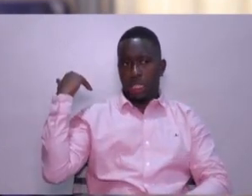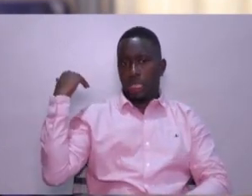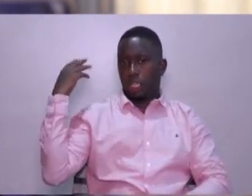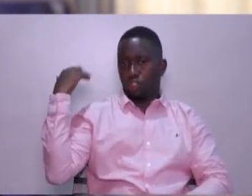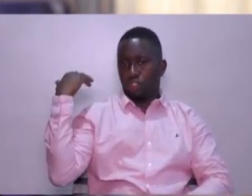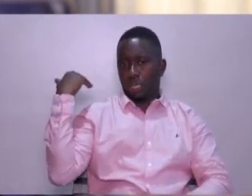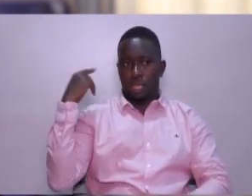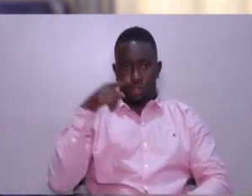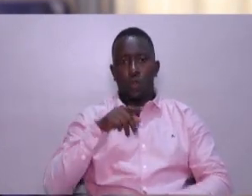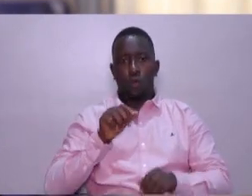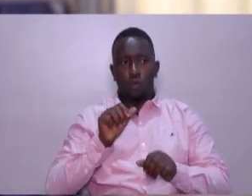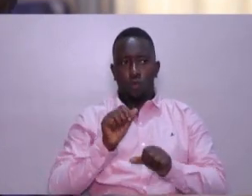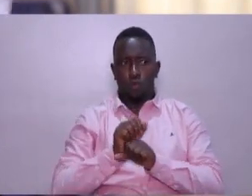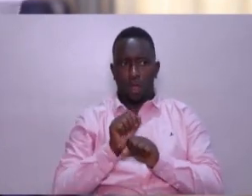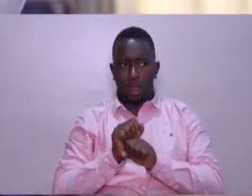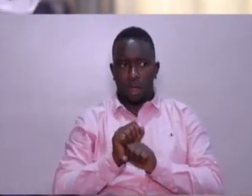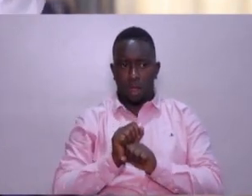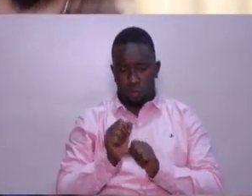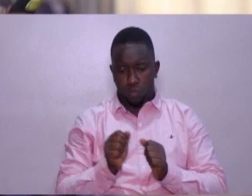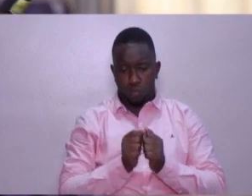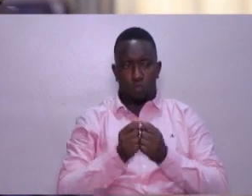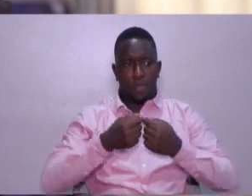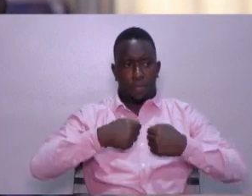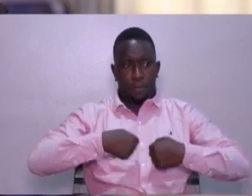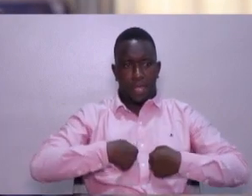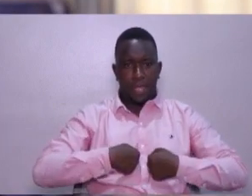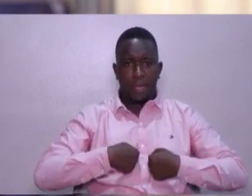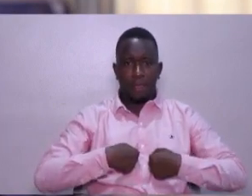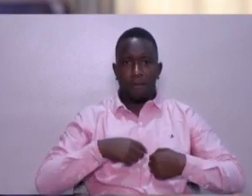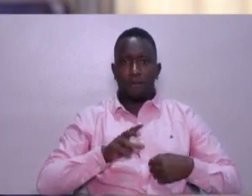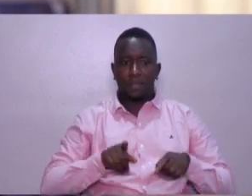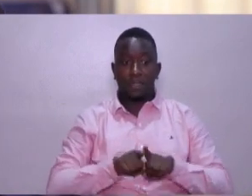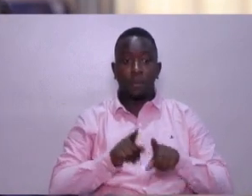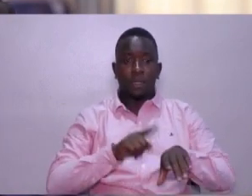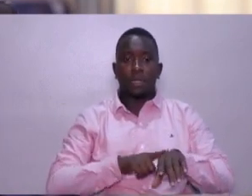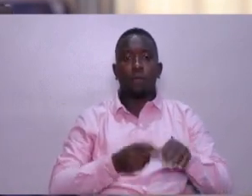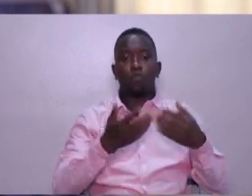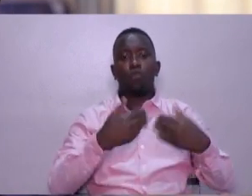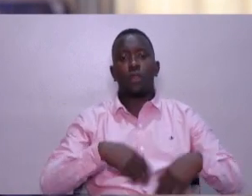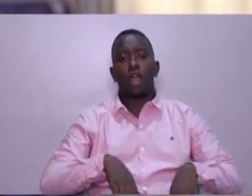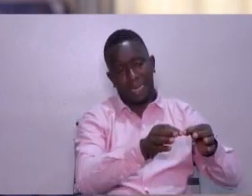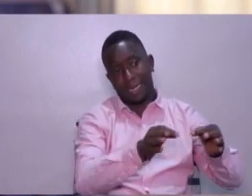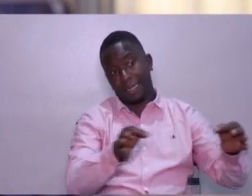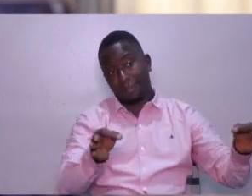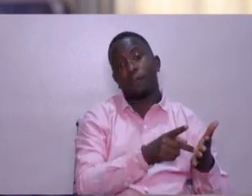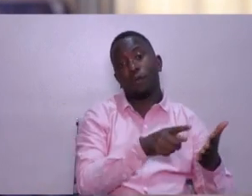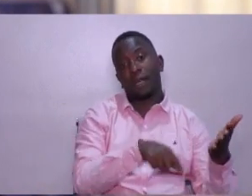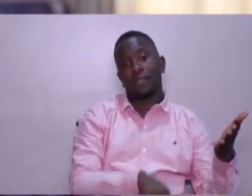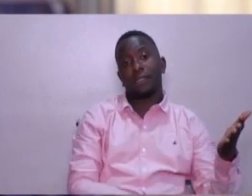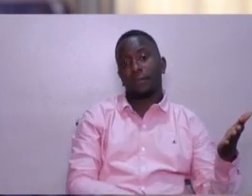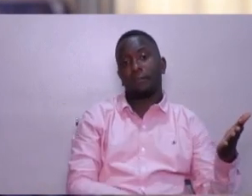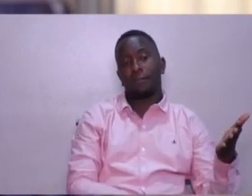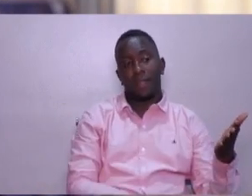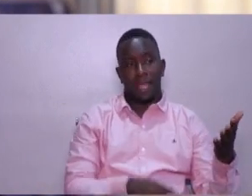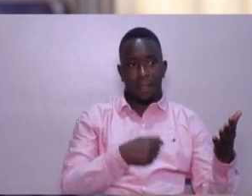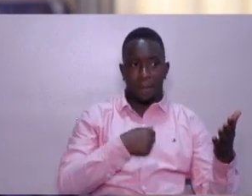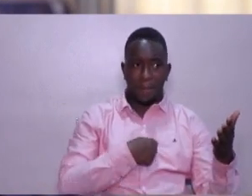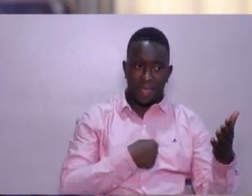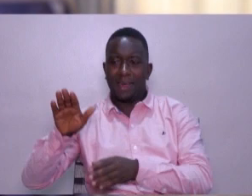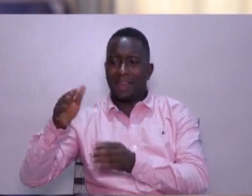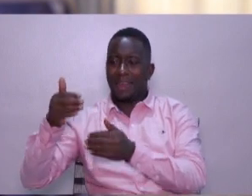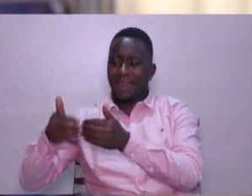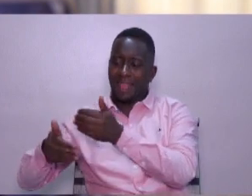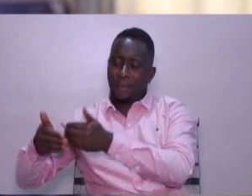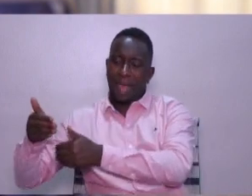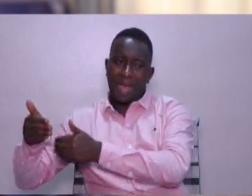You will initially work with me until we have agreed on the timelines. Once we have agreed on the timeline, then I will shift you to your